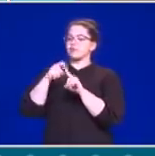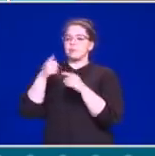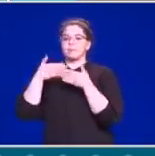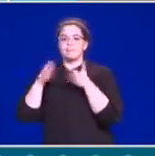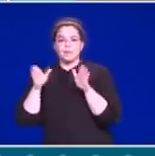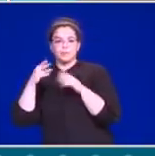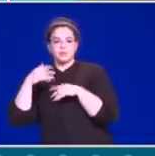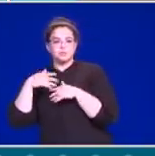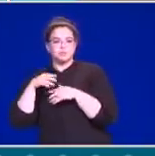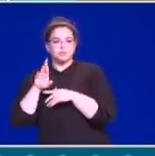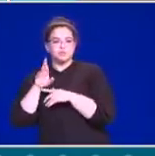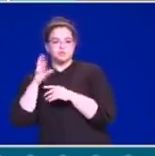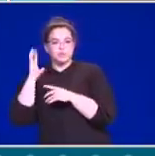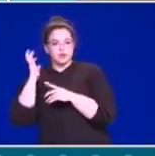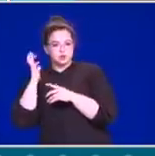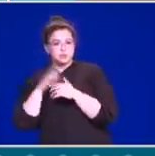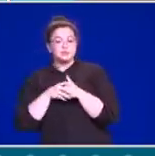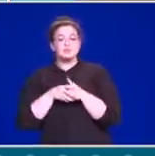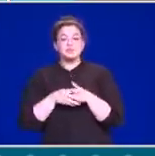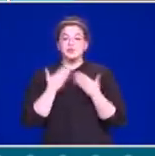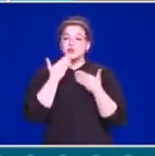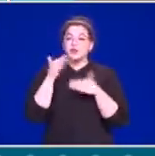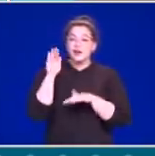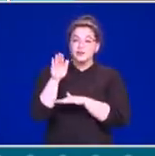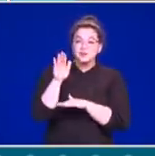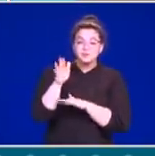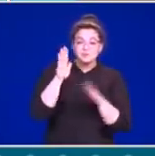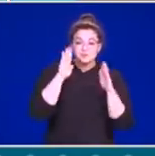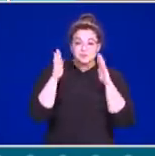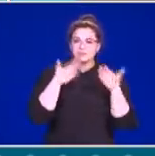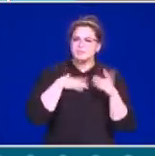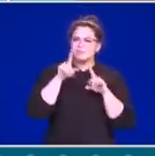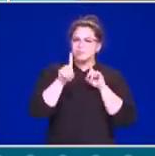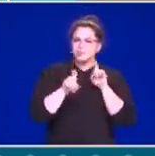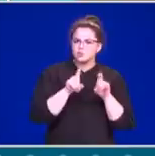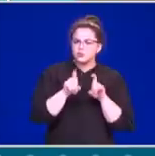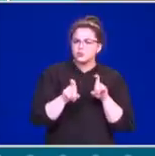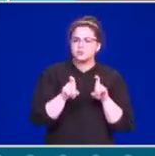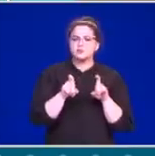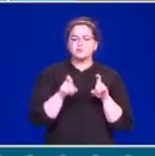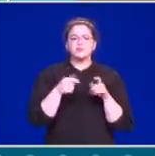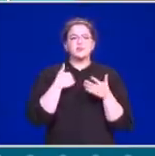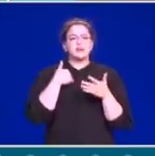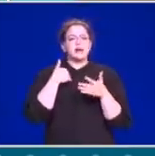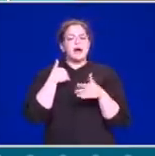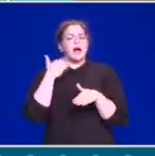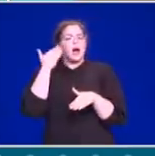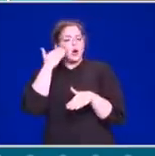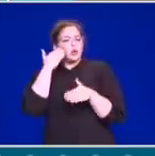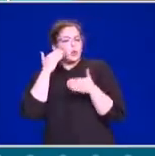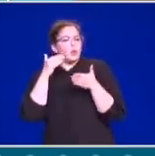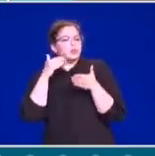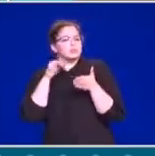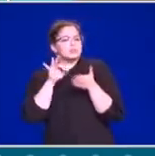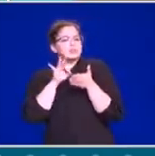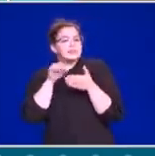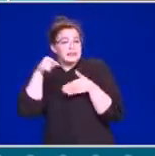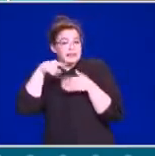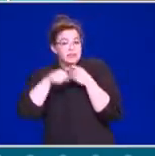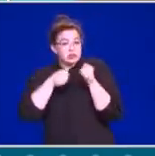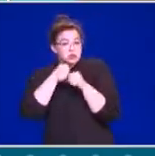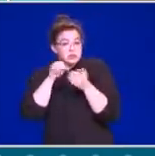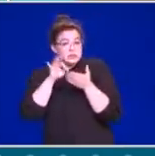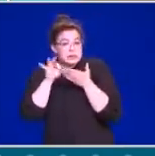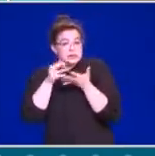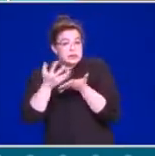open. Good afternoon. My question is, I know that the census this year